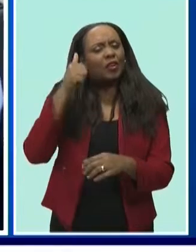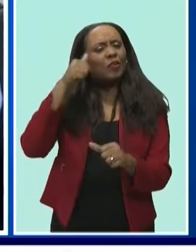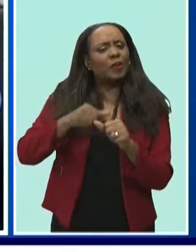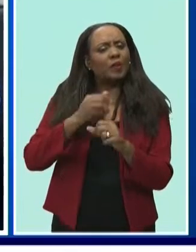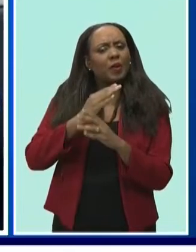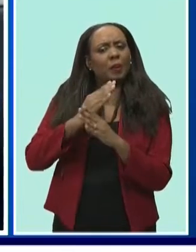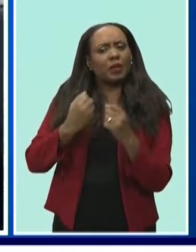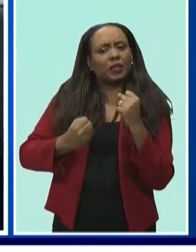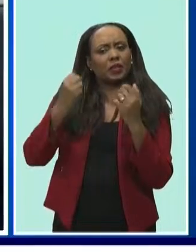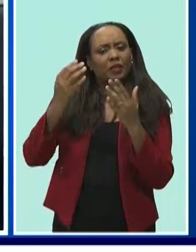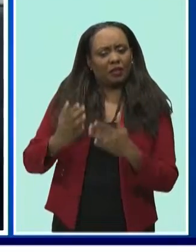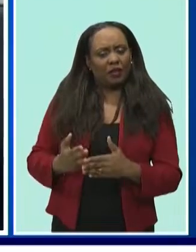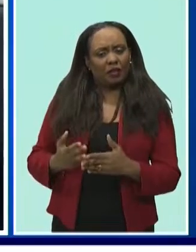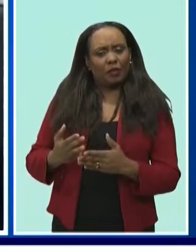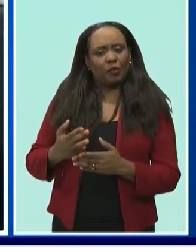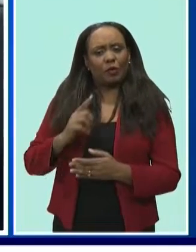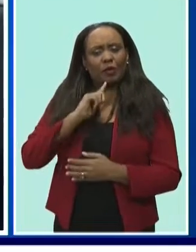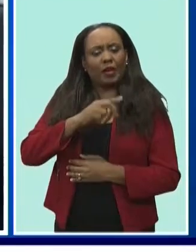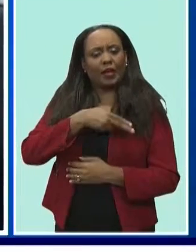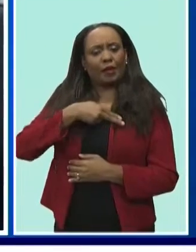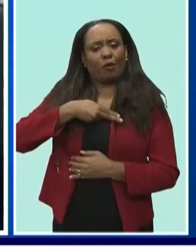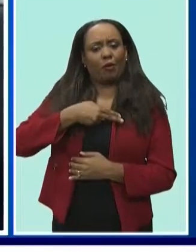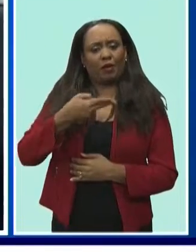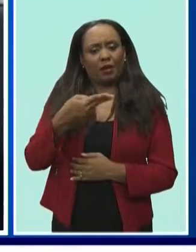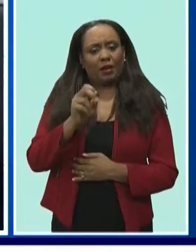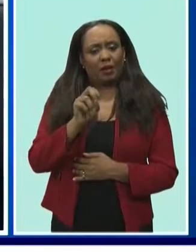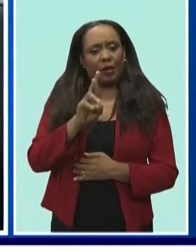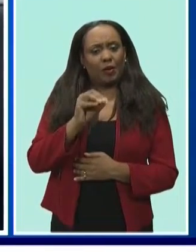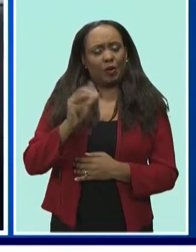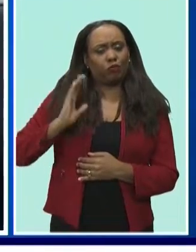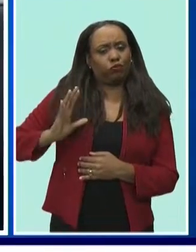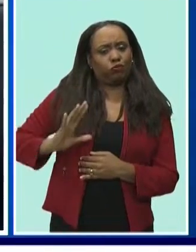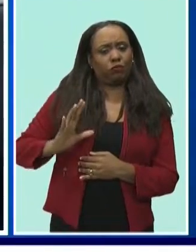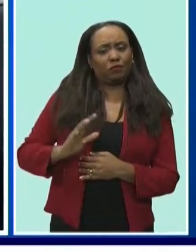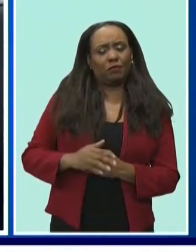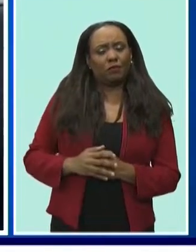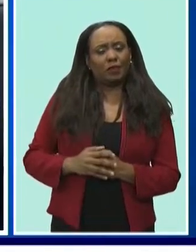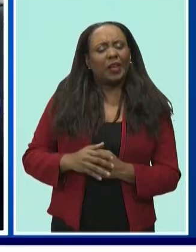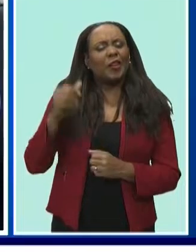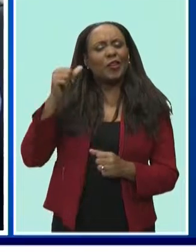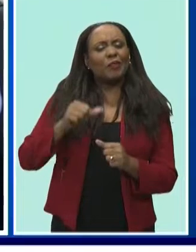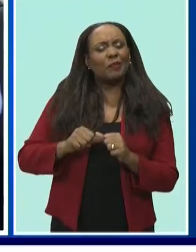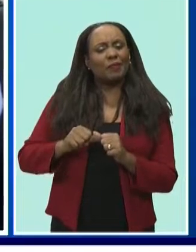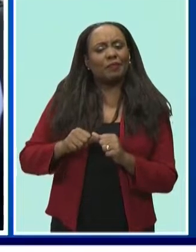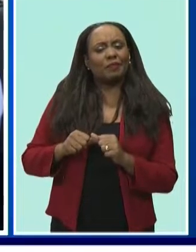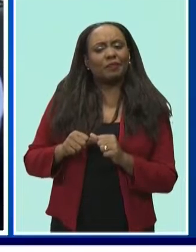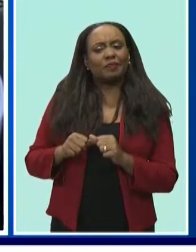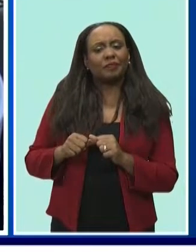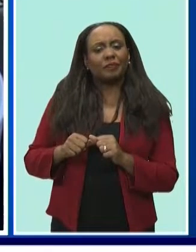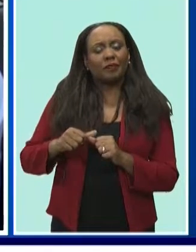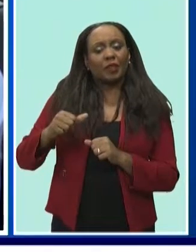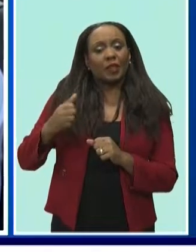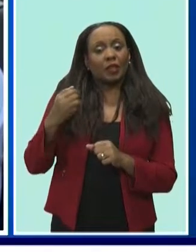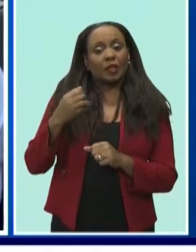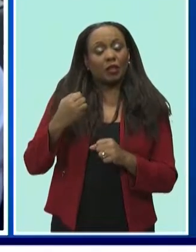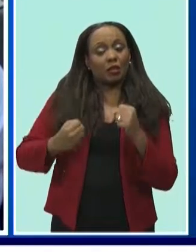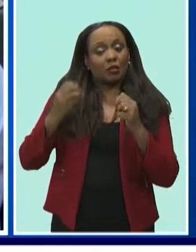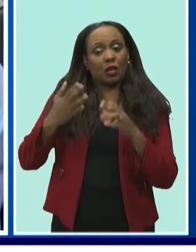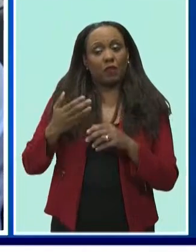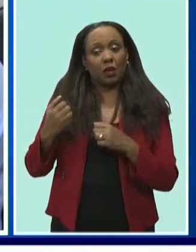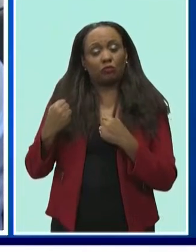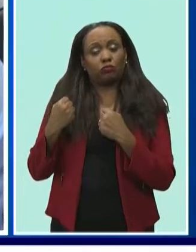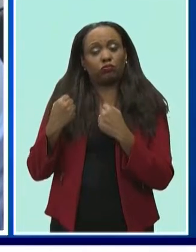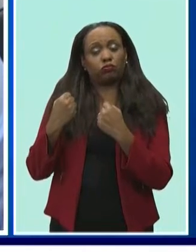again being hailed as a hero. Several years ago, Sobers drove the City Circle bus into the Accident and Emergency